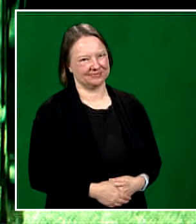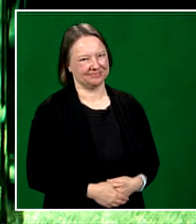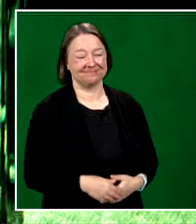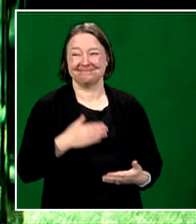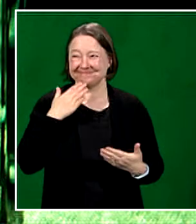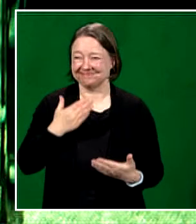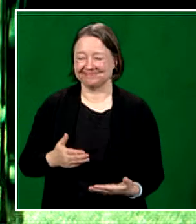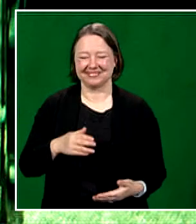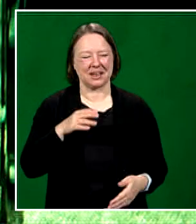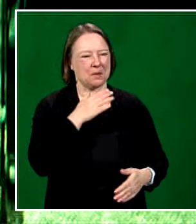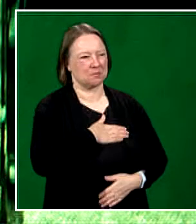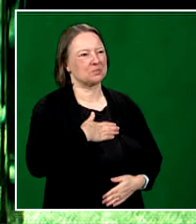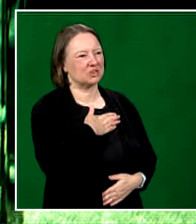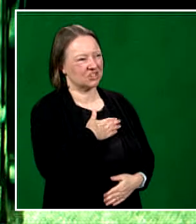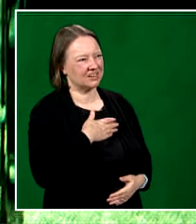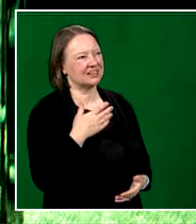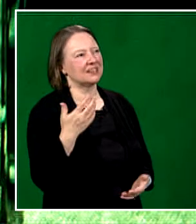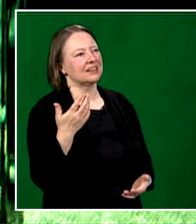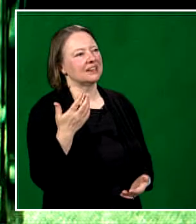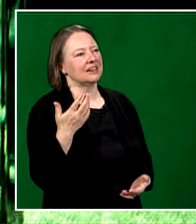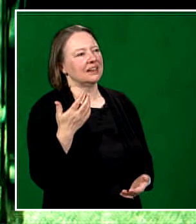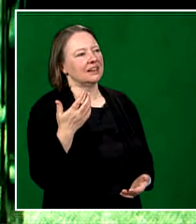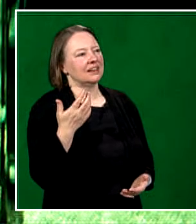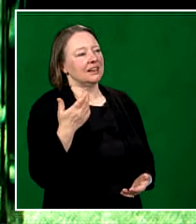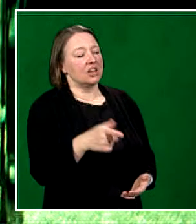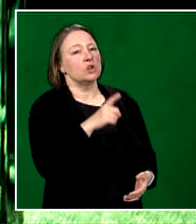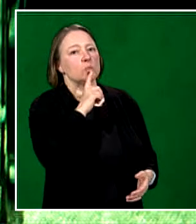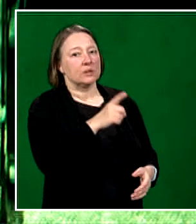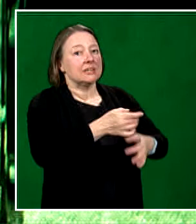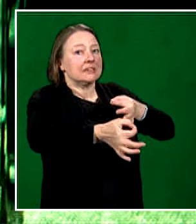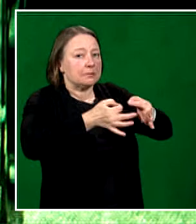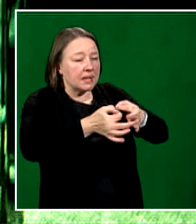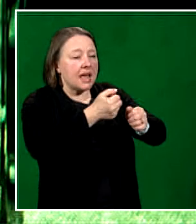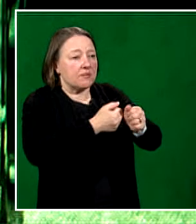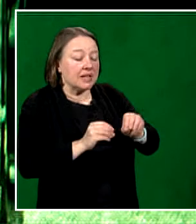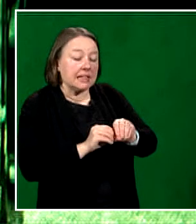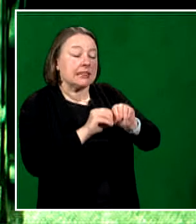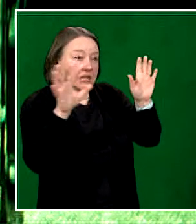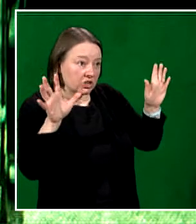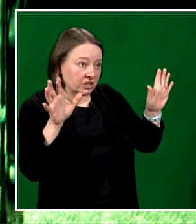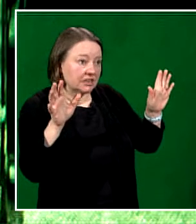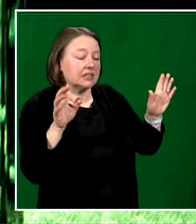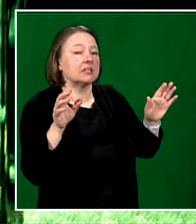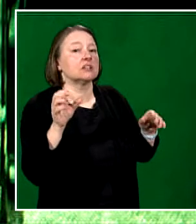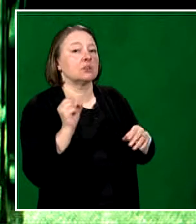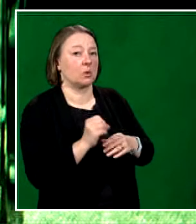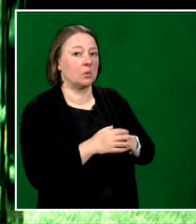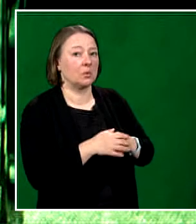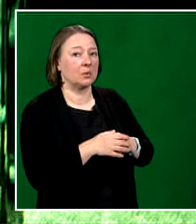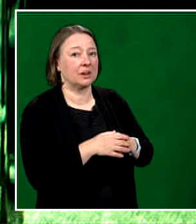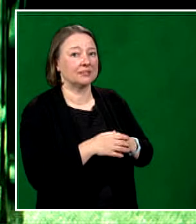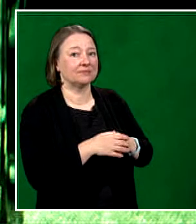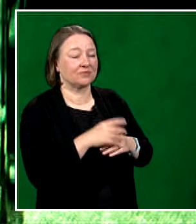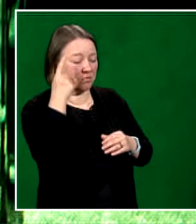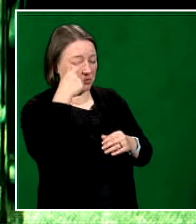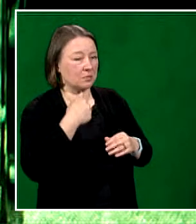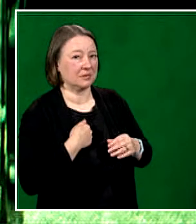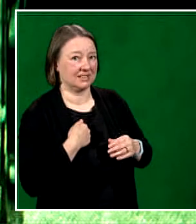the work and that you've really explained everything very clearly. So to